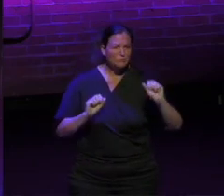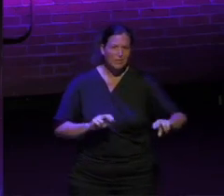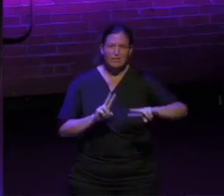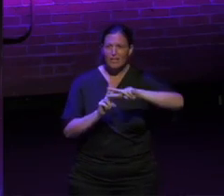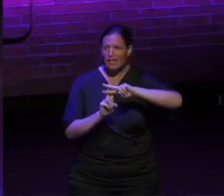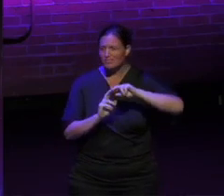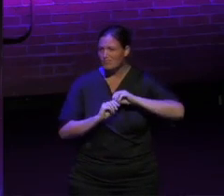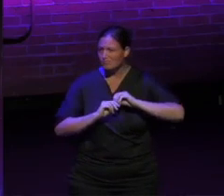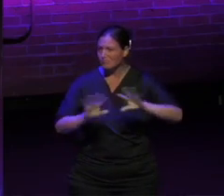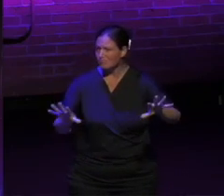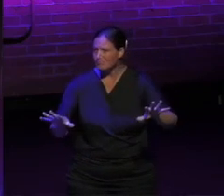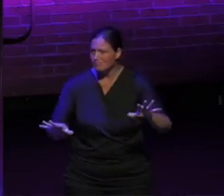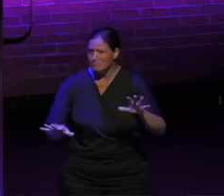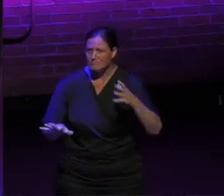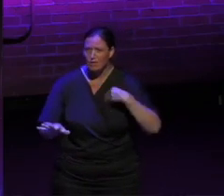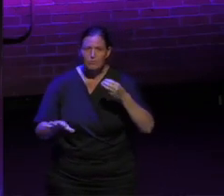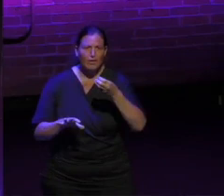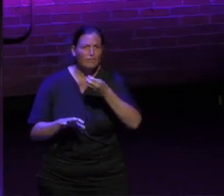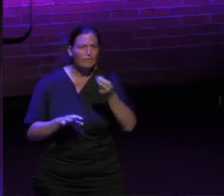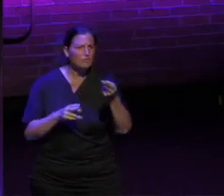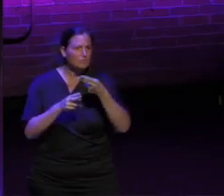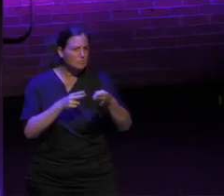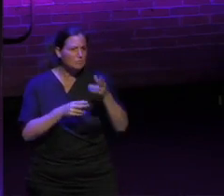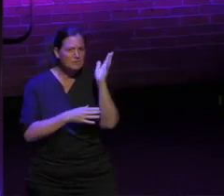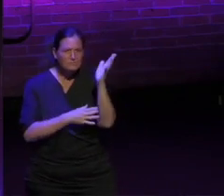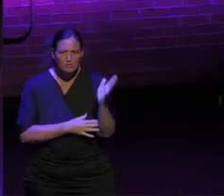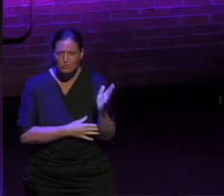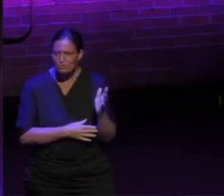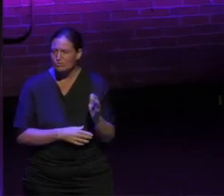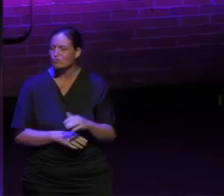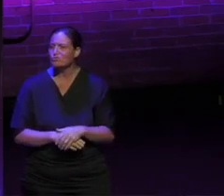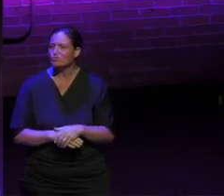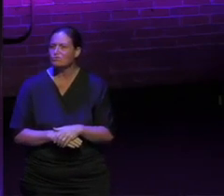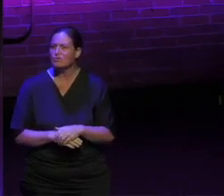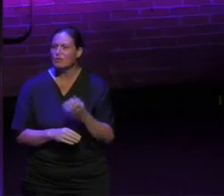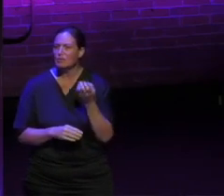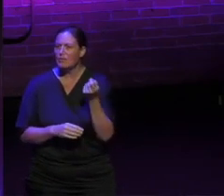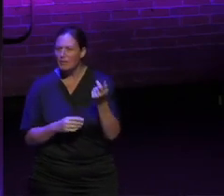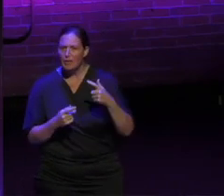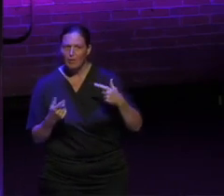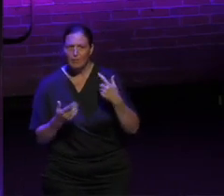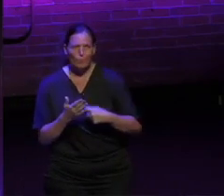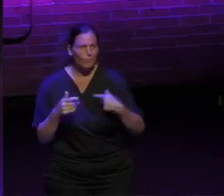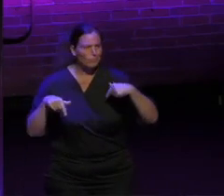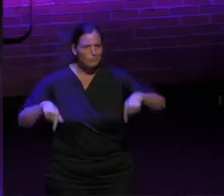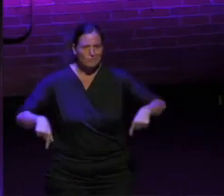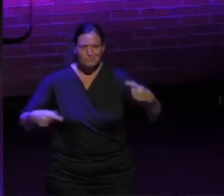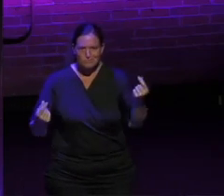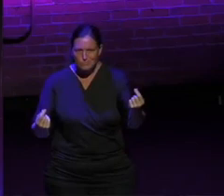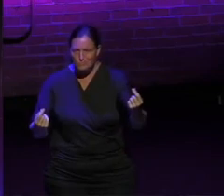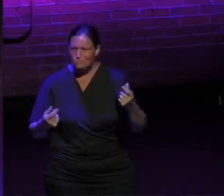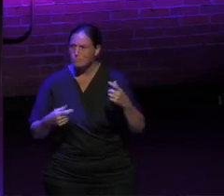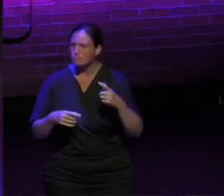2022. We have a few quick speakers before the forum begins. A little bit about sort of what we do here.